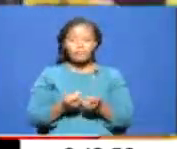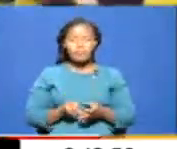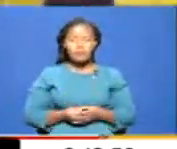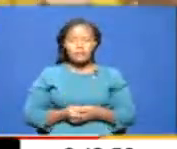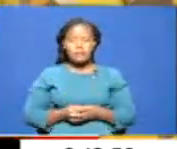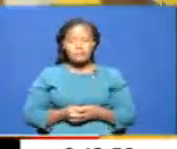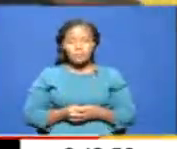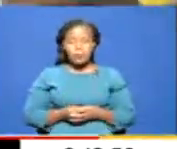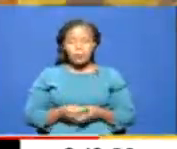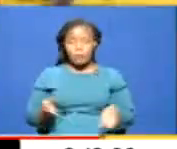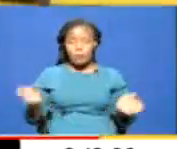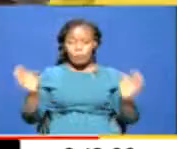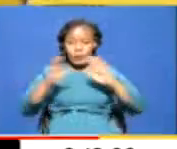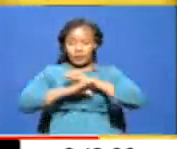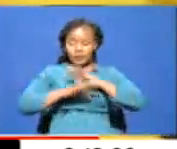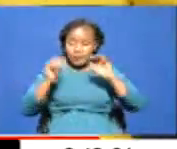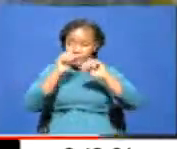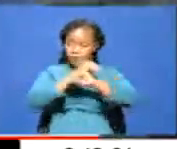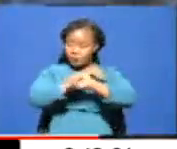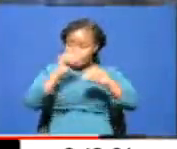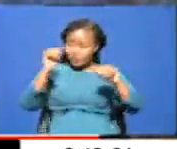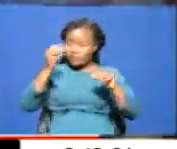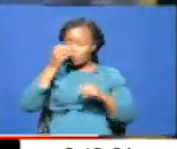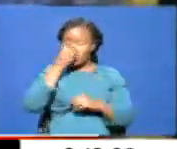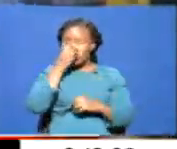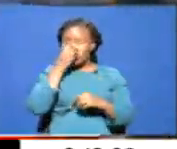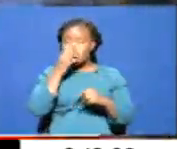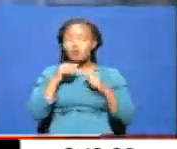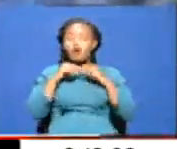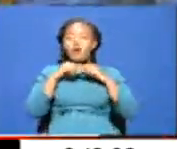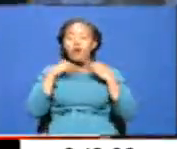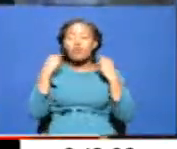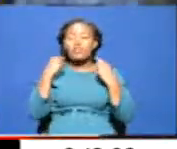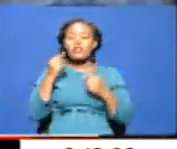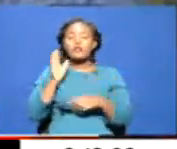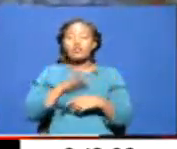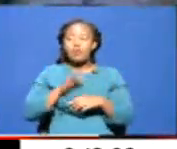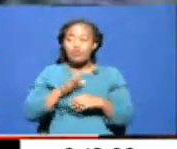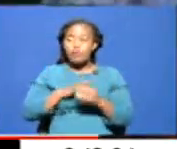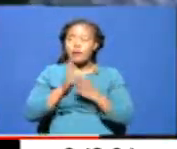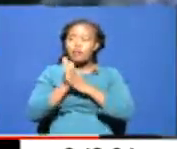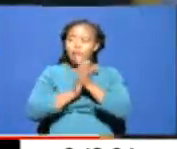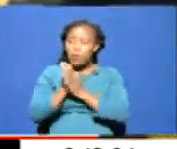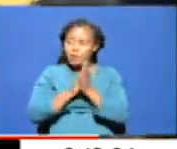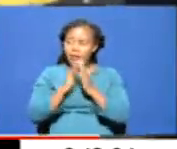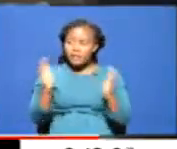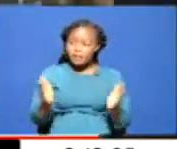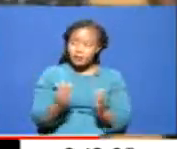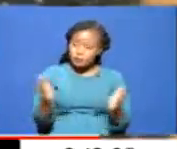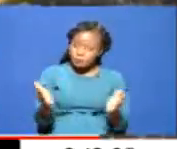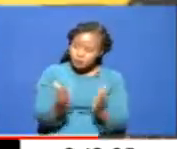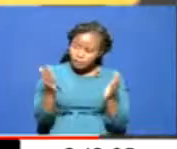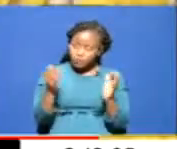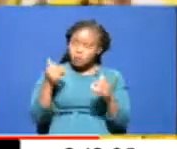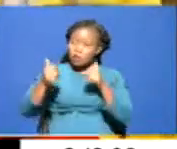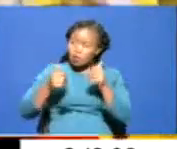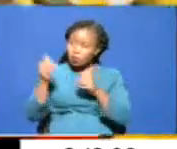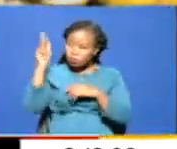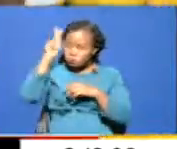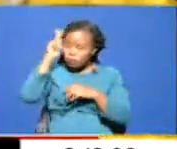Deputy President William Ruto hosted women political mobilizers under the Wamama na Hasla banner at his current